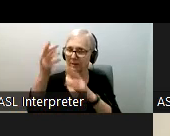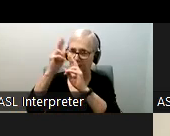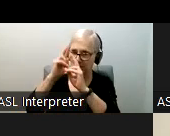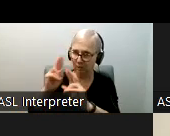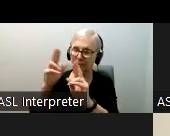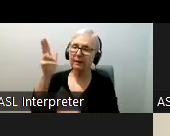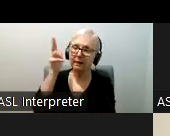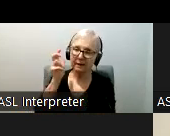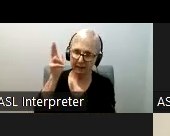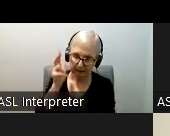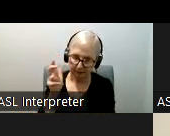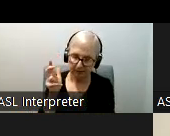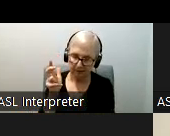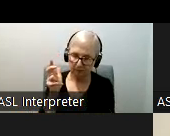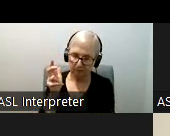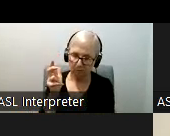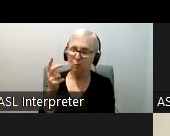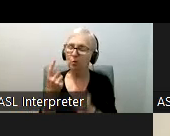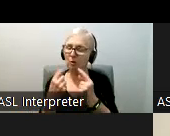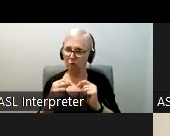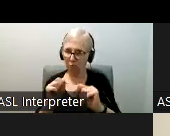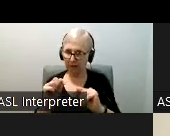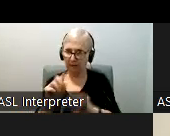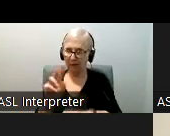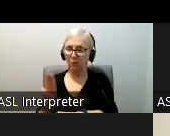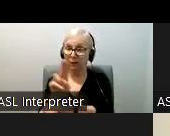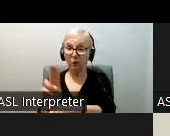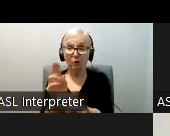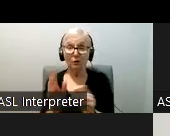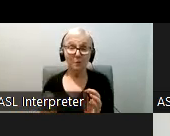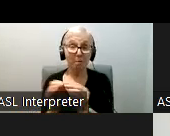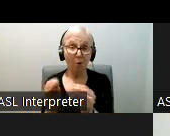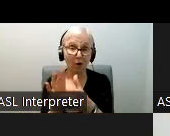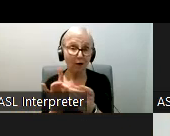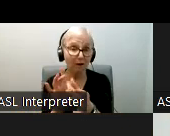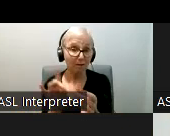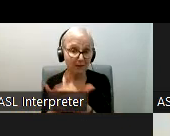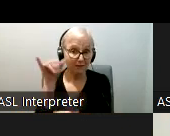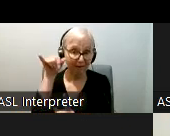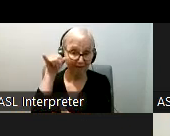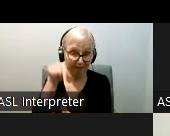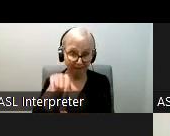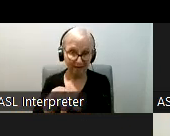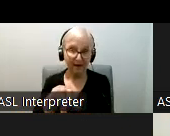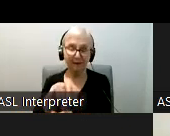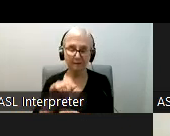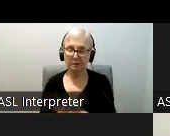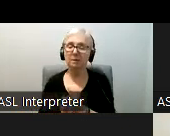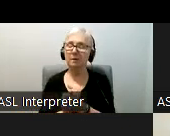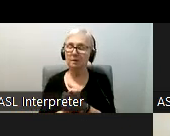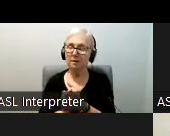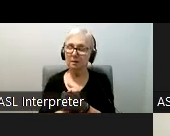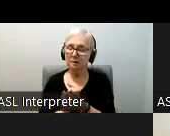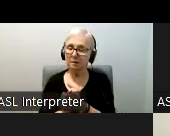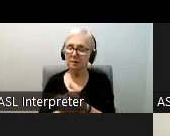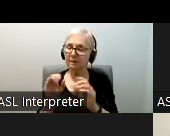to. So we are trying. We could always use more comments on that and how we do it. So I just want to start that